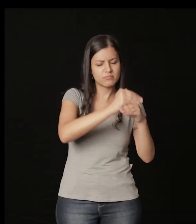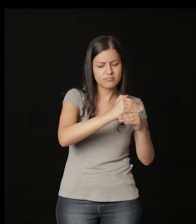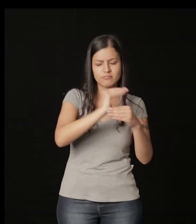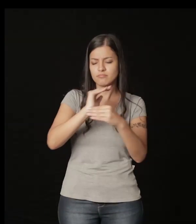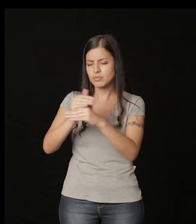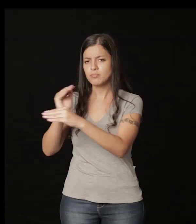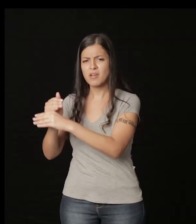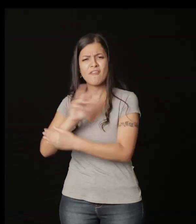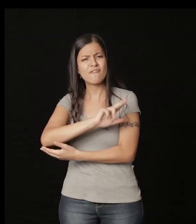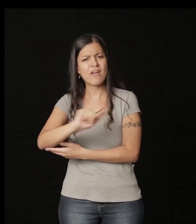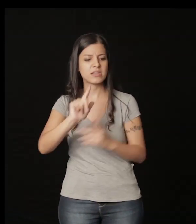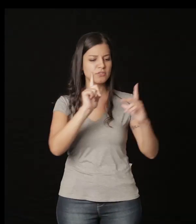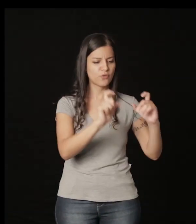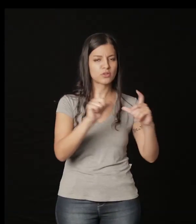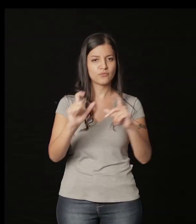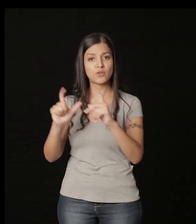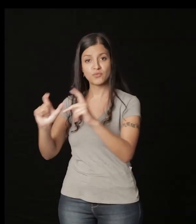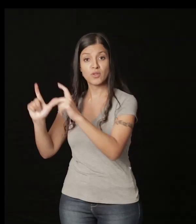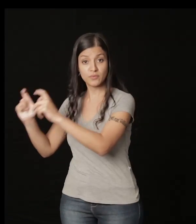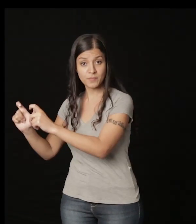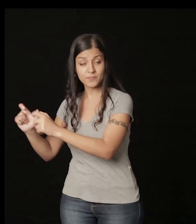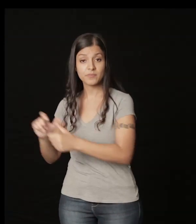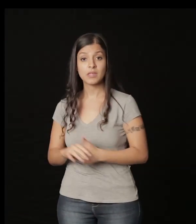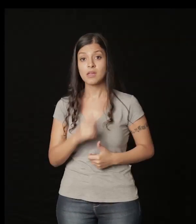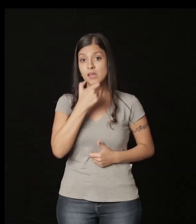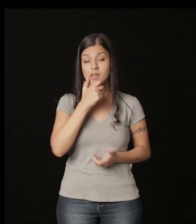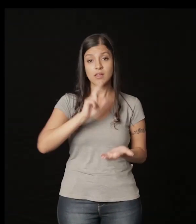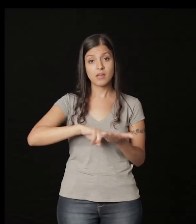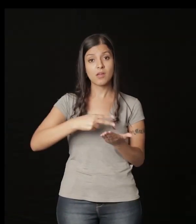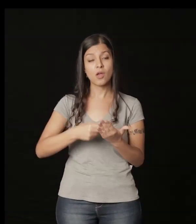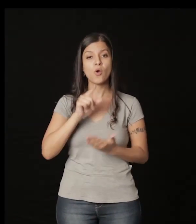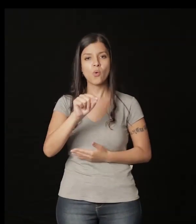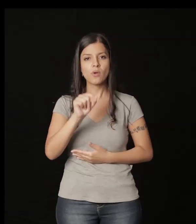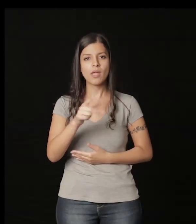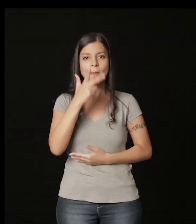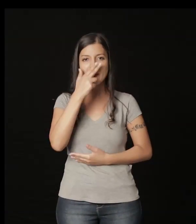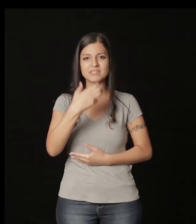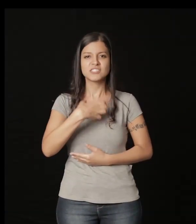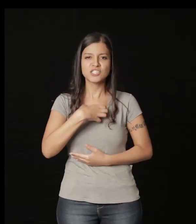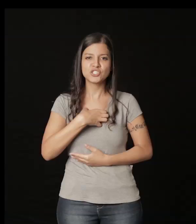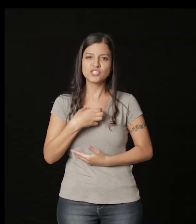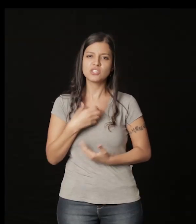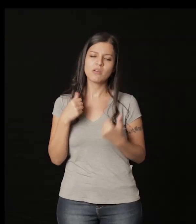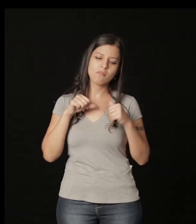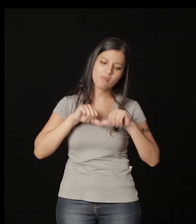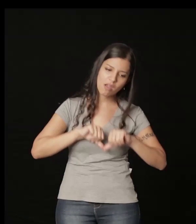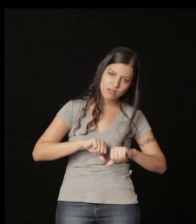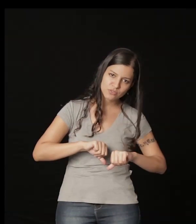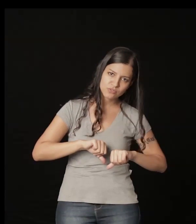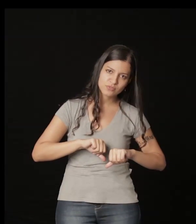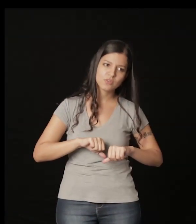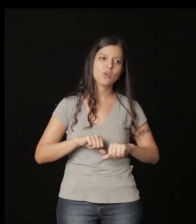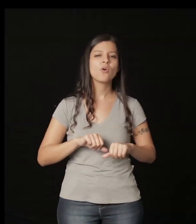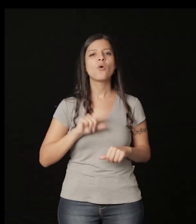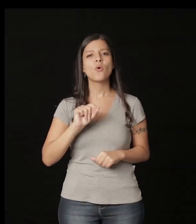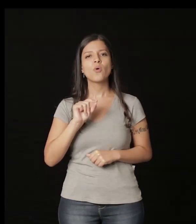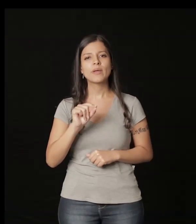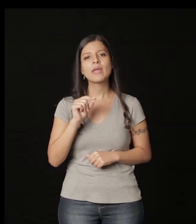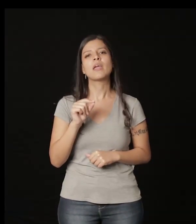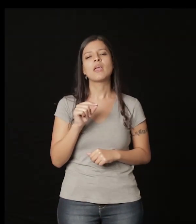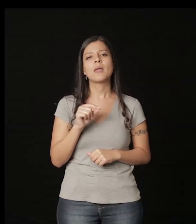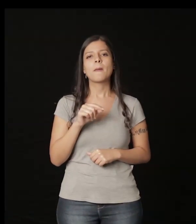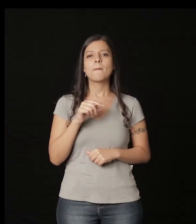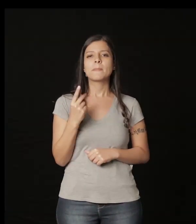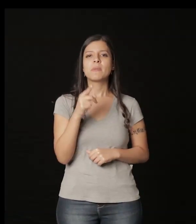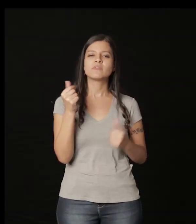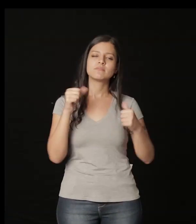asleep. In English, the expression is going under. You know, you go to the hospital and they put you under, and then they operate on